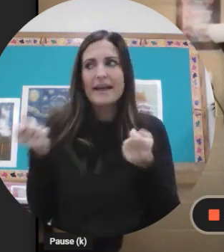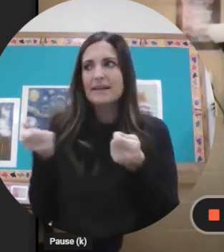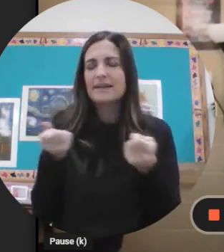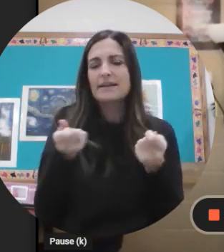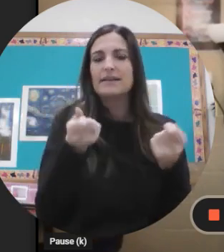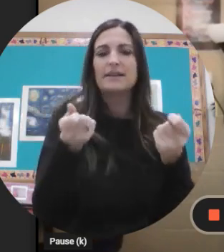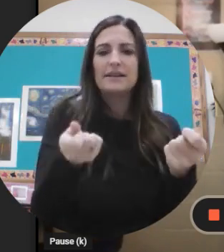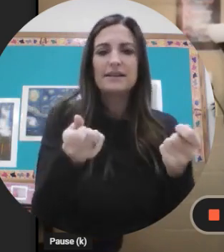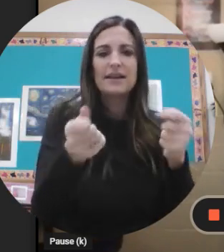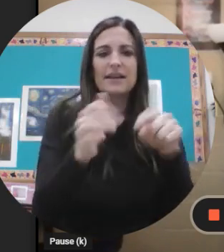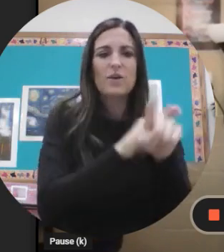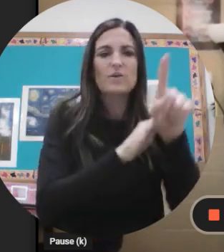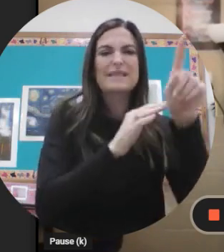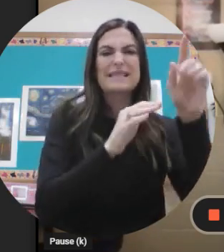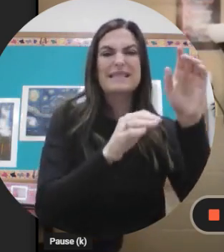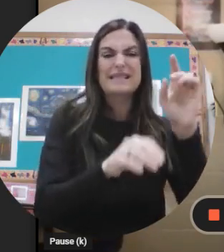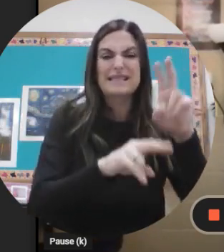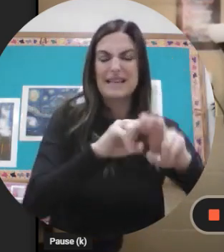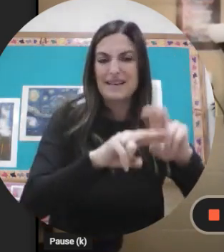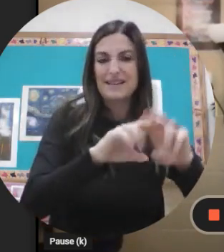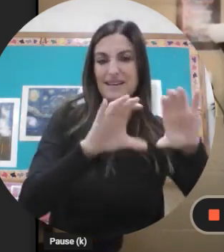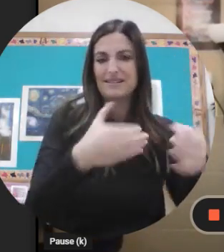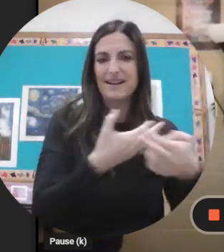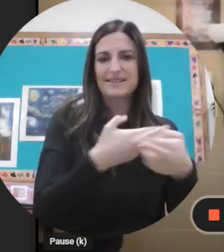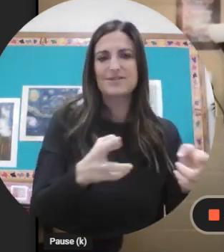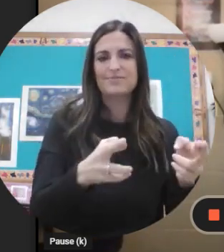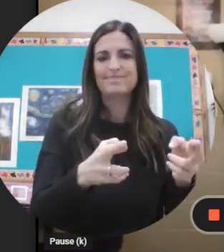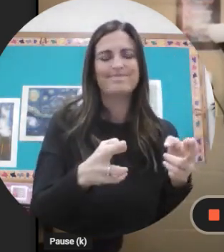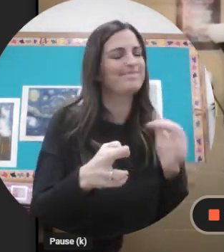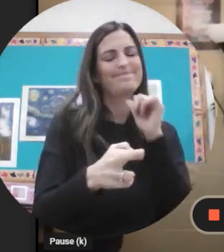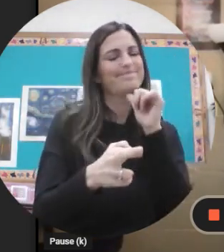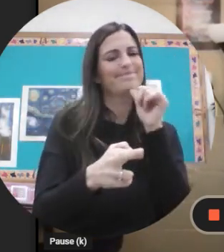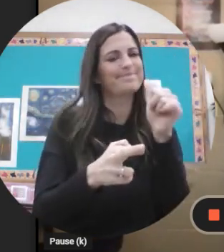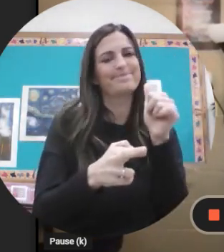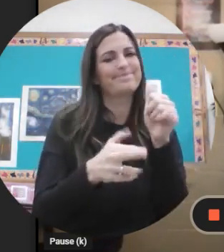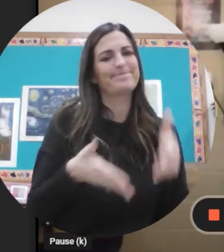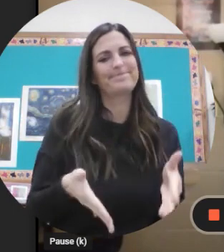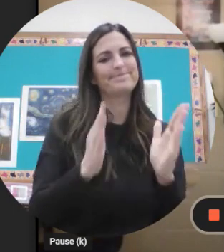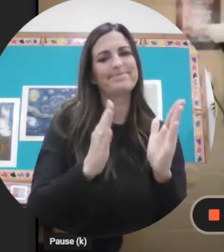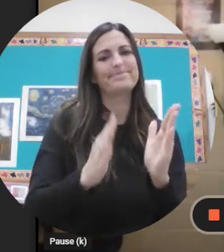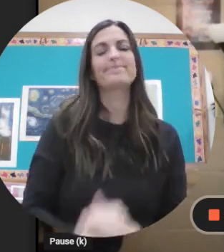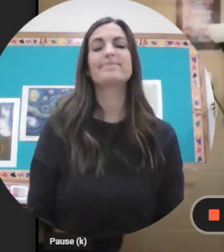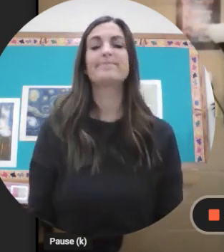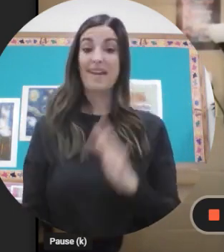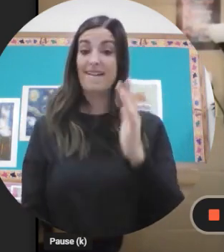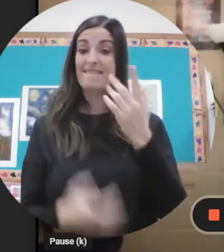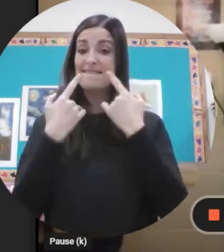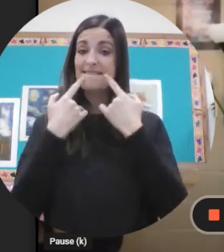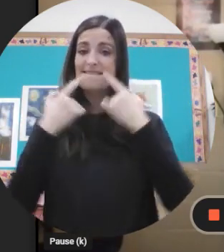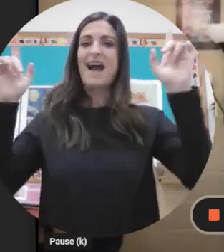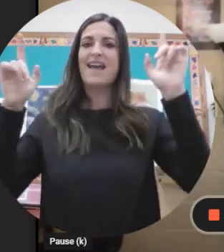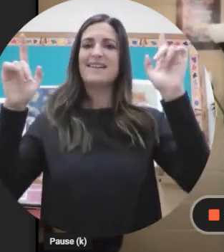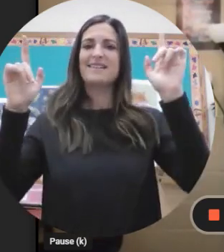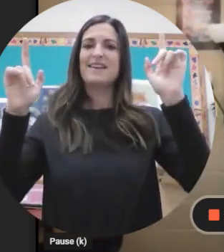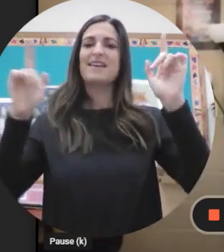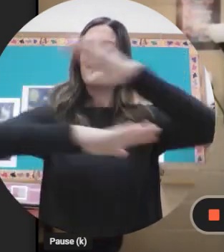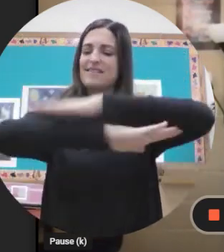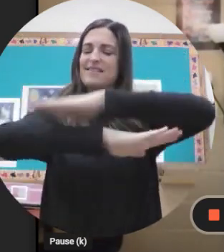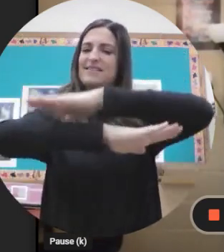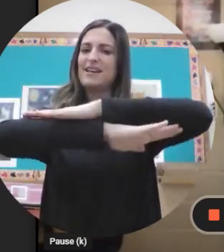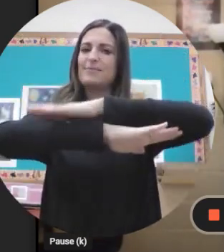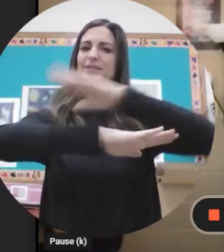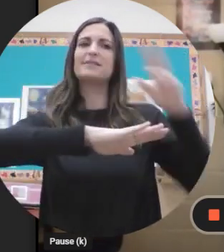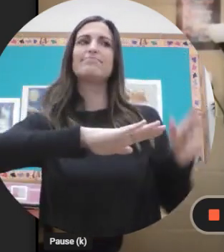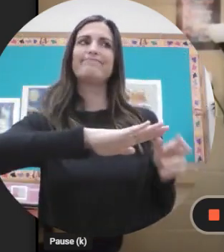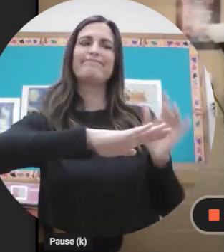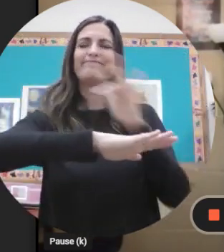my own desk, but I didn't think we were allowed to do that. Finally, I picked one of the empty tables in the far back of the cafeteria with no